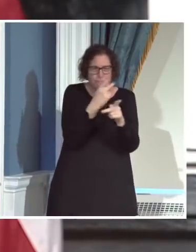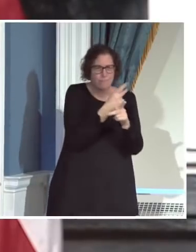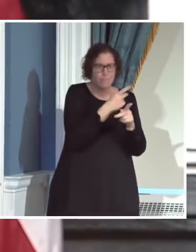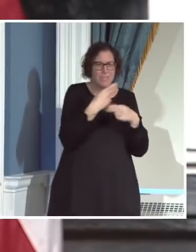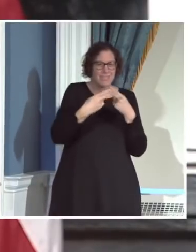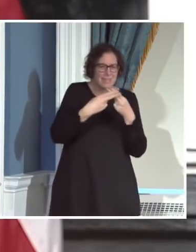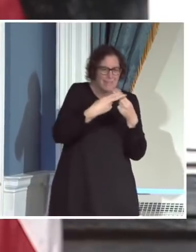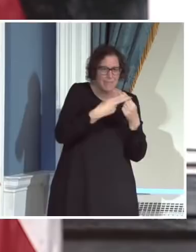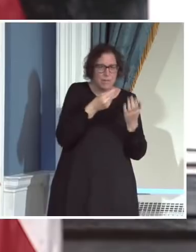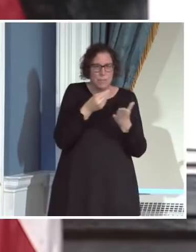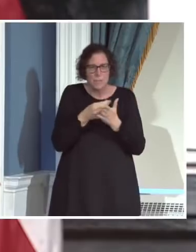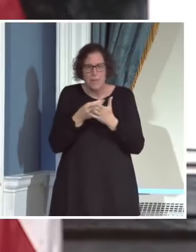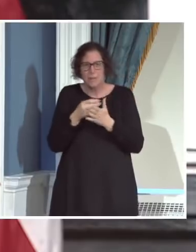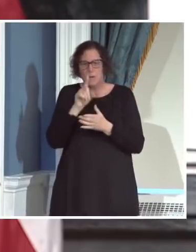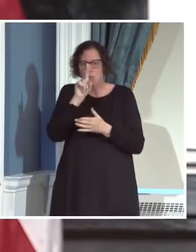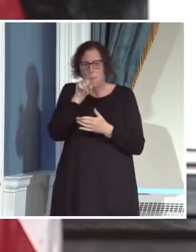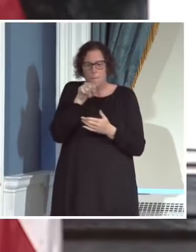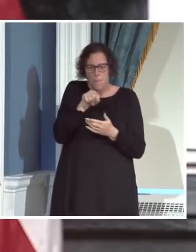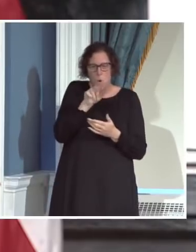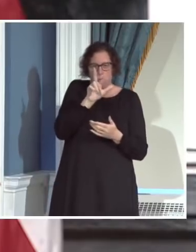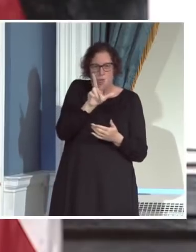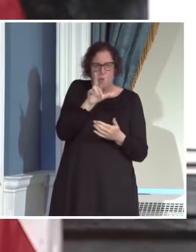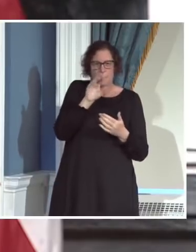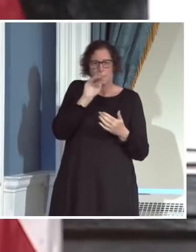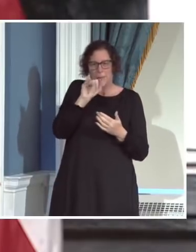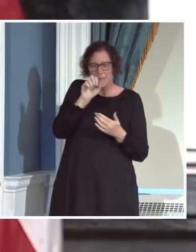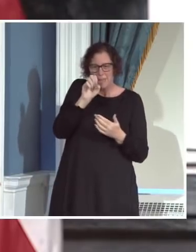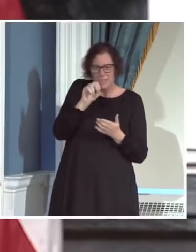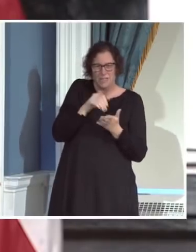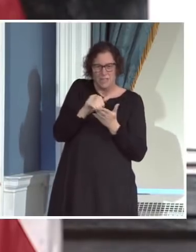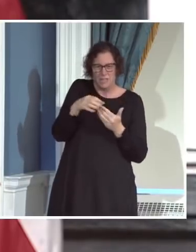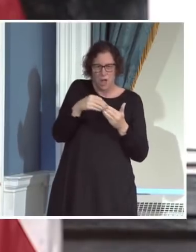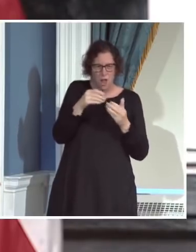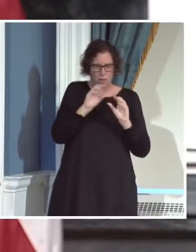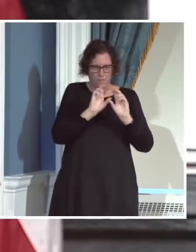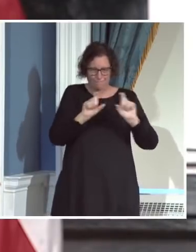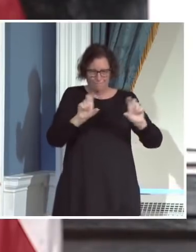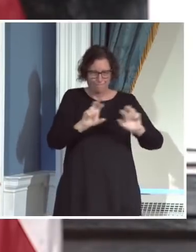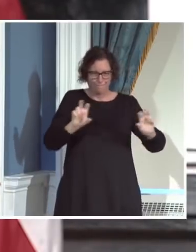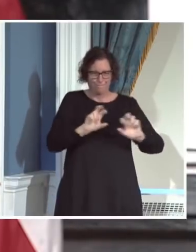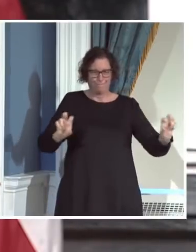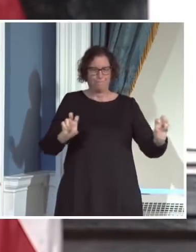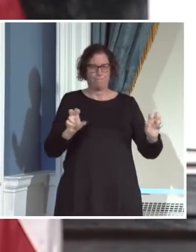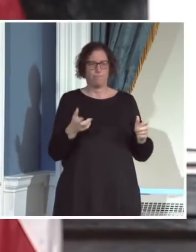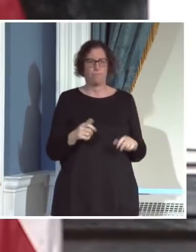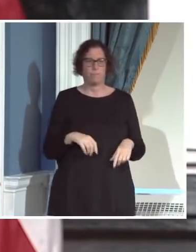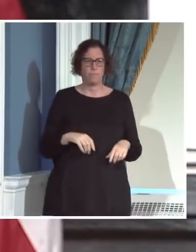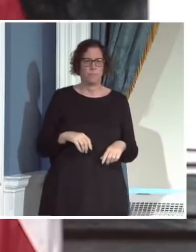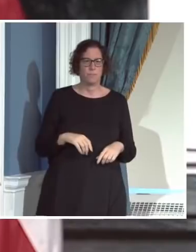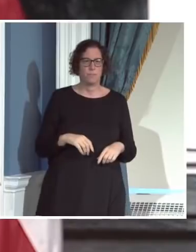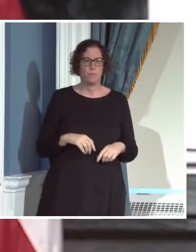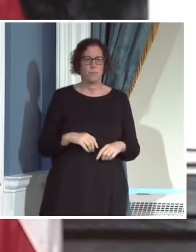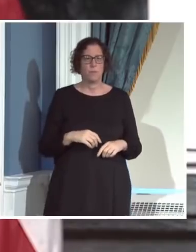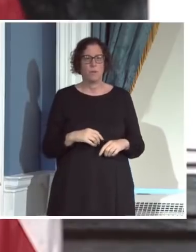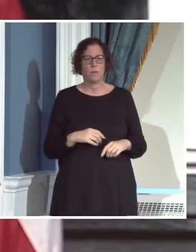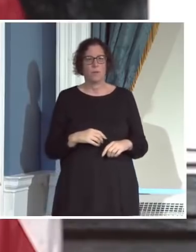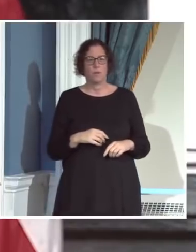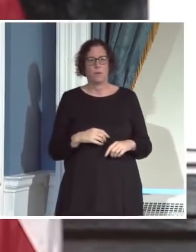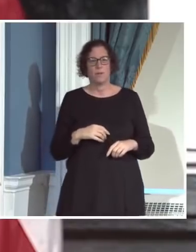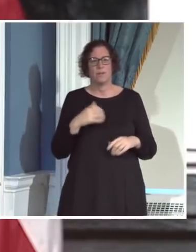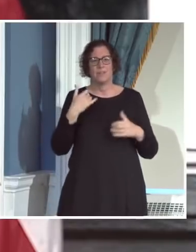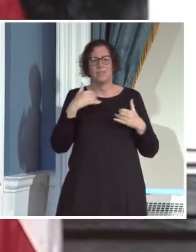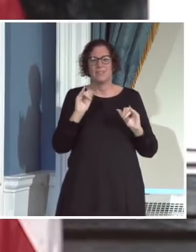well before we adopt our budget in June, and that is the fourth stimulus, which, again, I spoke to